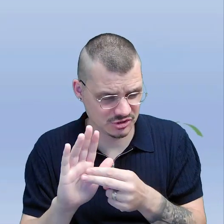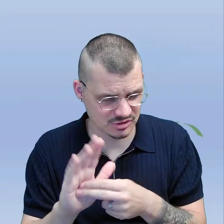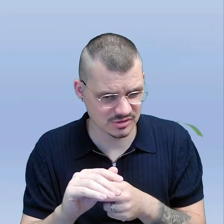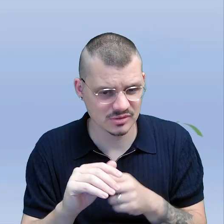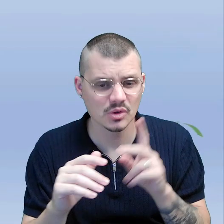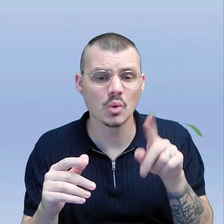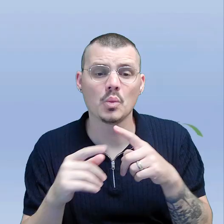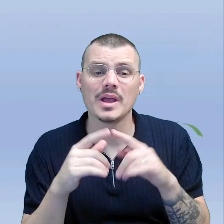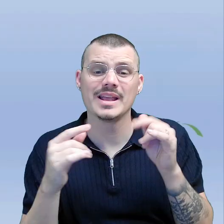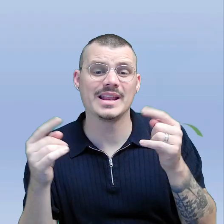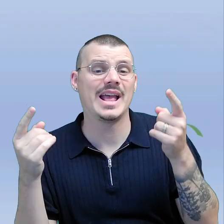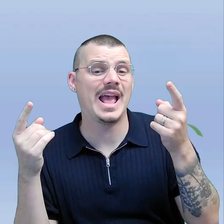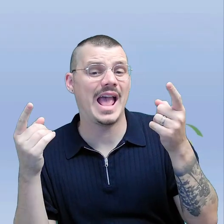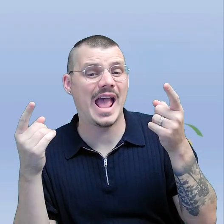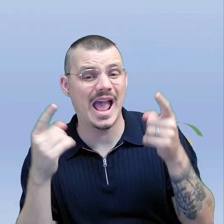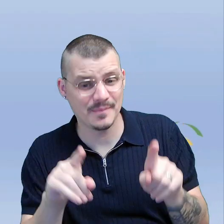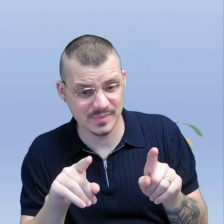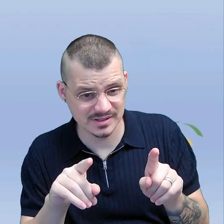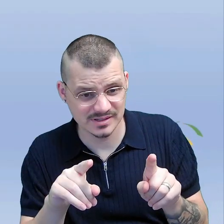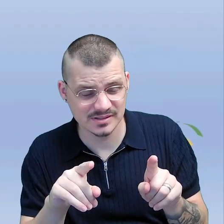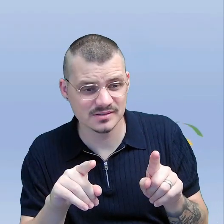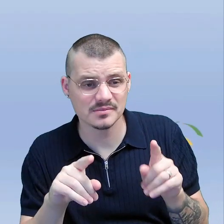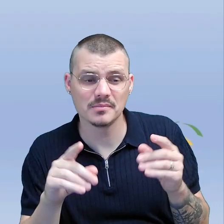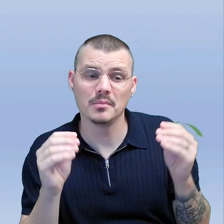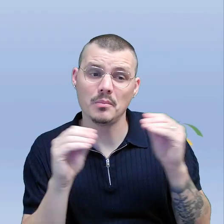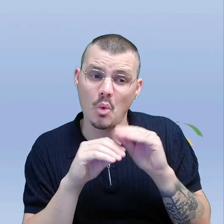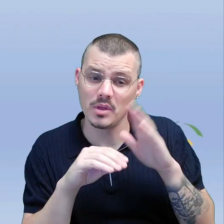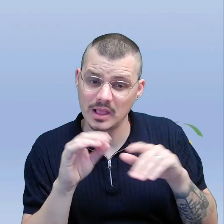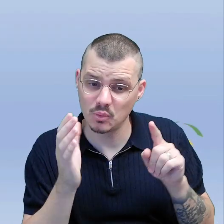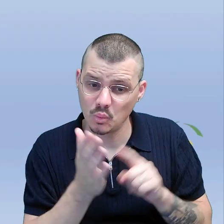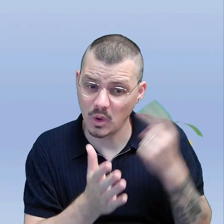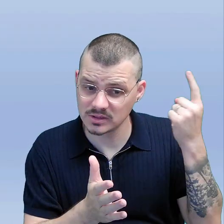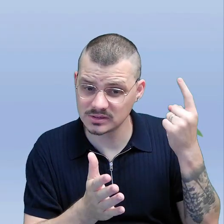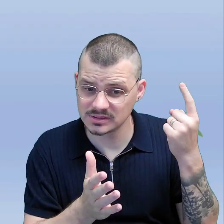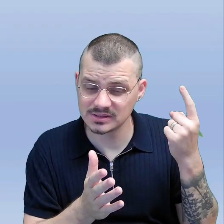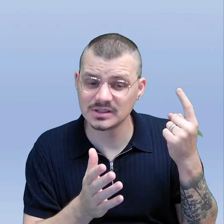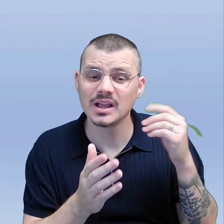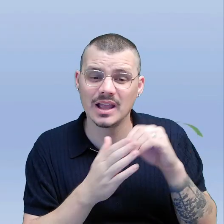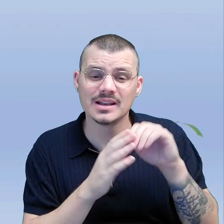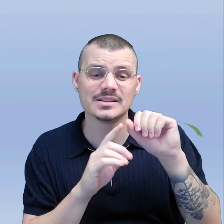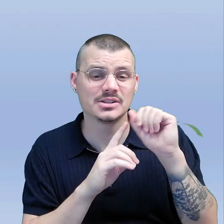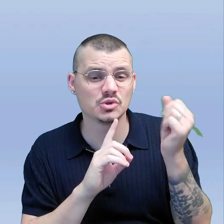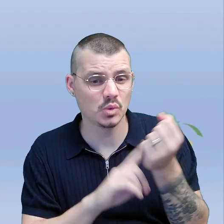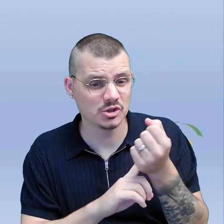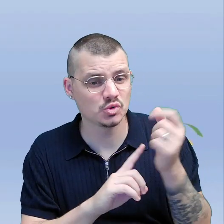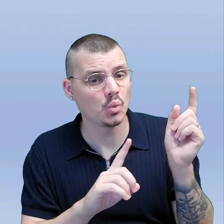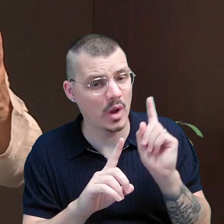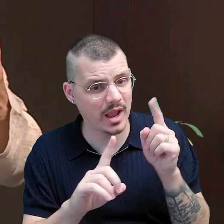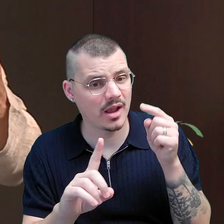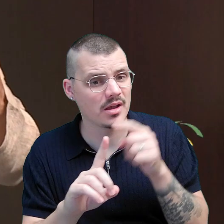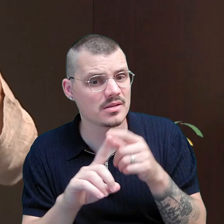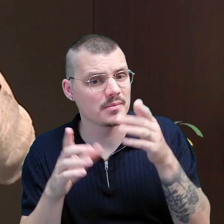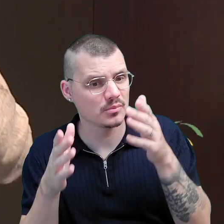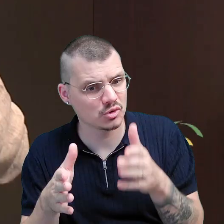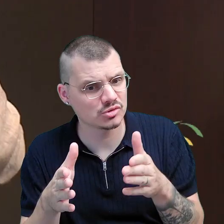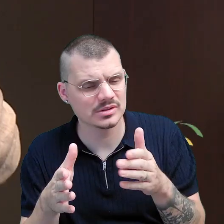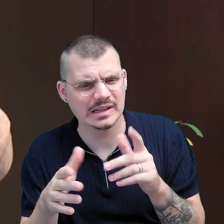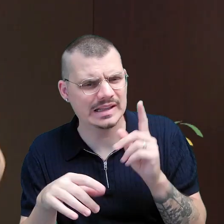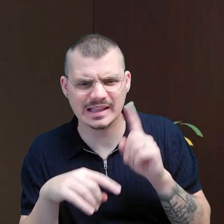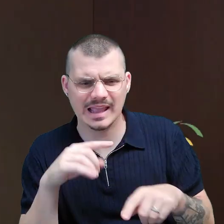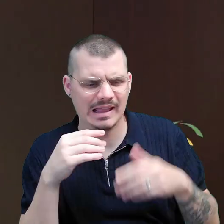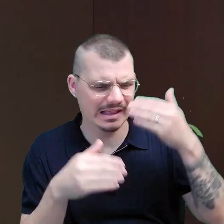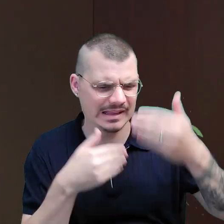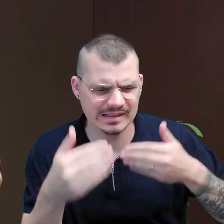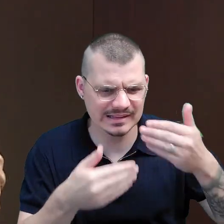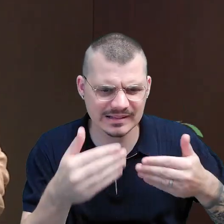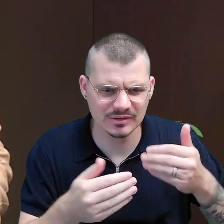And when it happens, particularly more than once, in a situation where a person is not